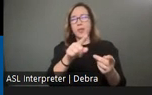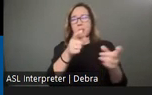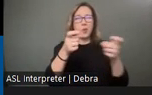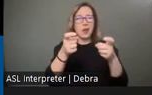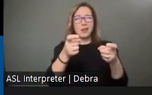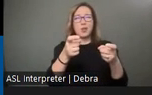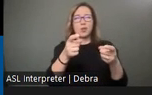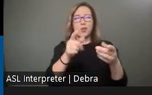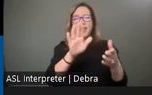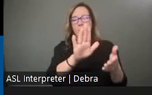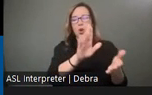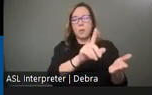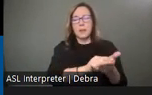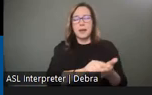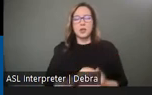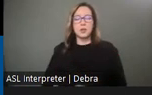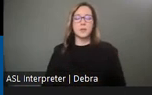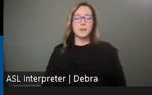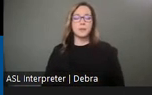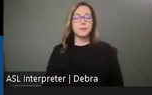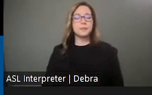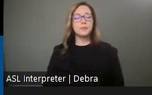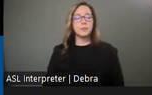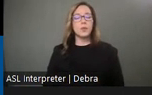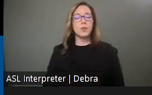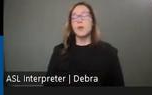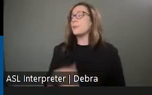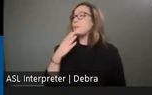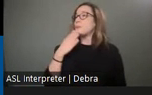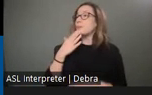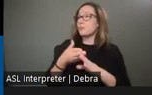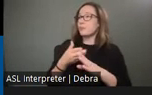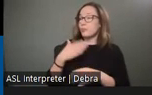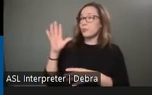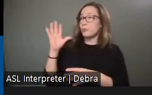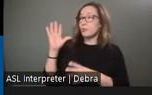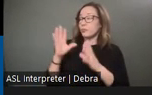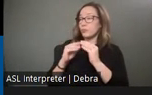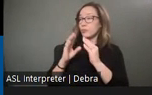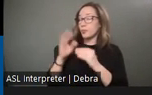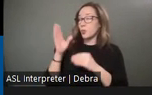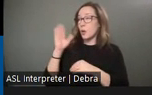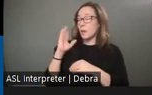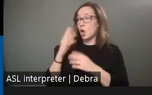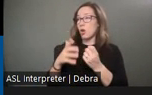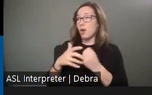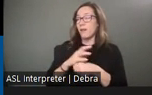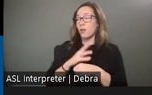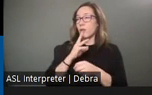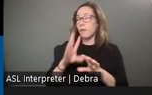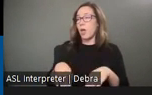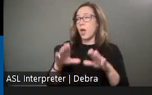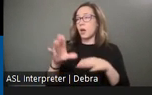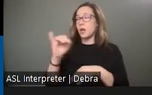Thanks, Brian. And I know that a previous webinar did cover flood insurance, so that's another